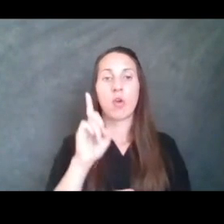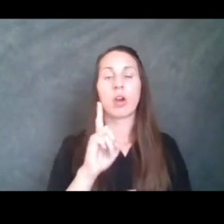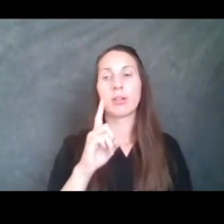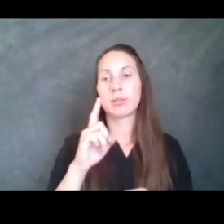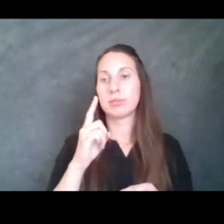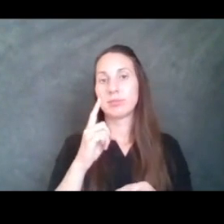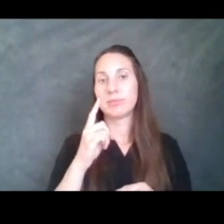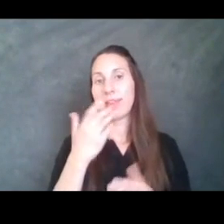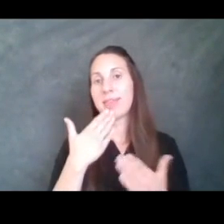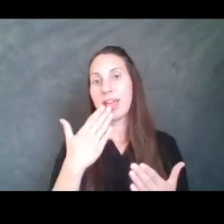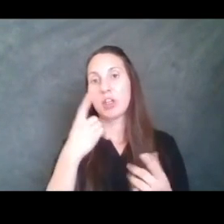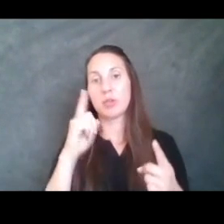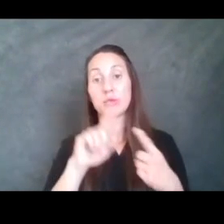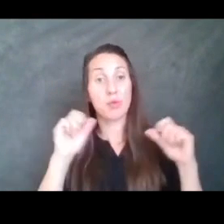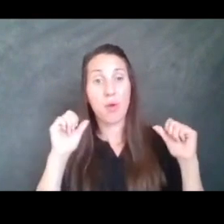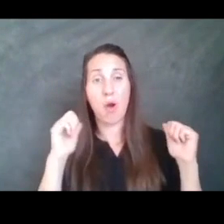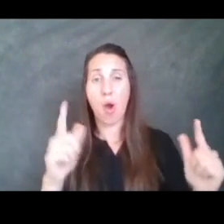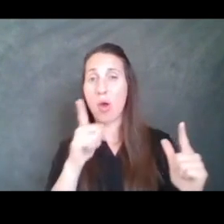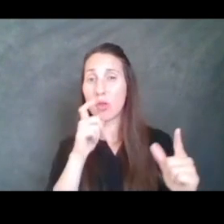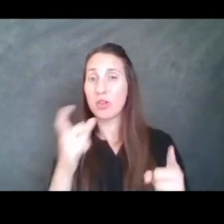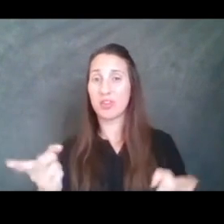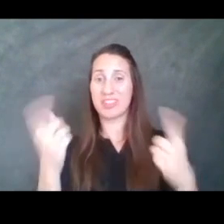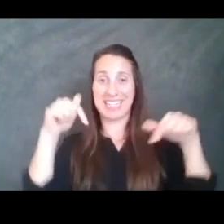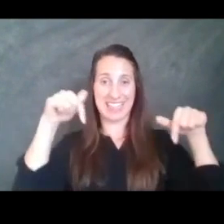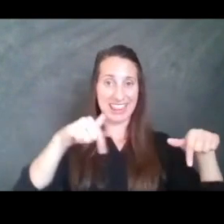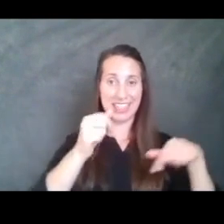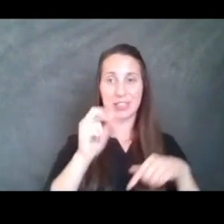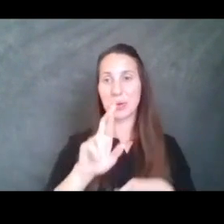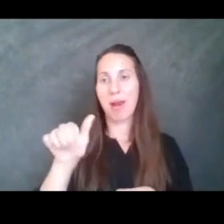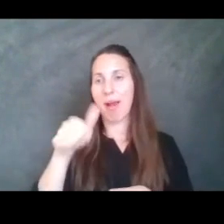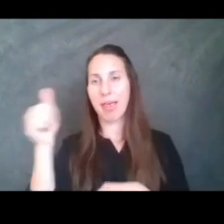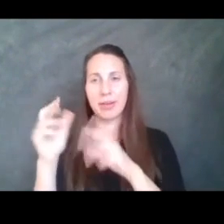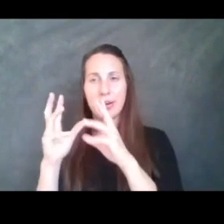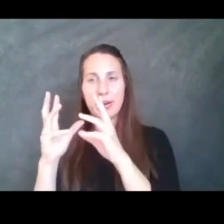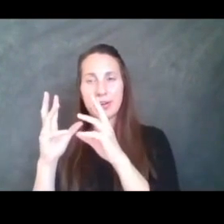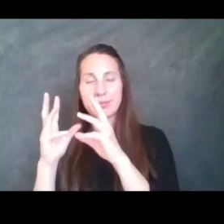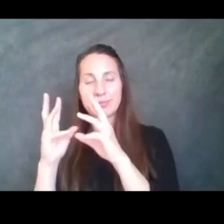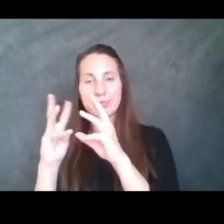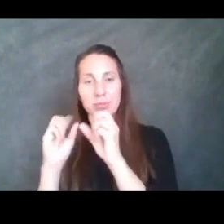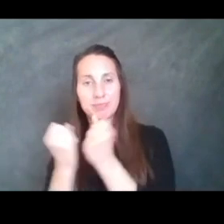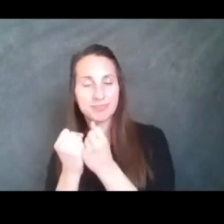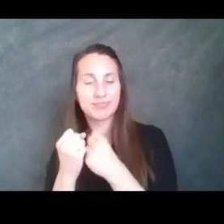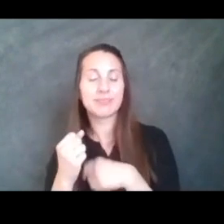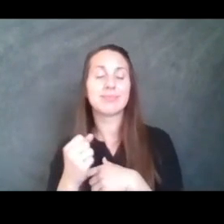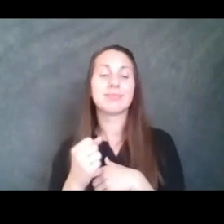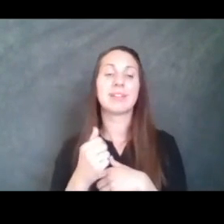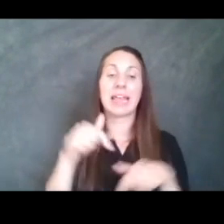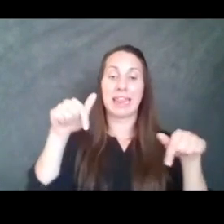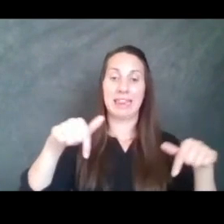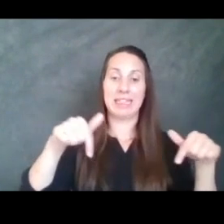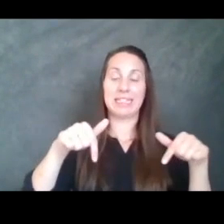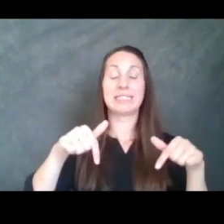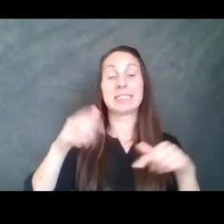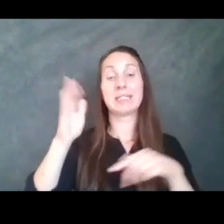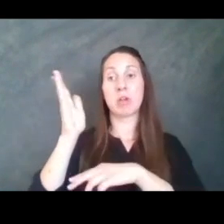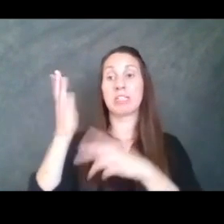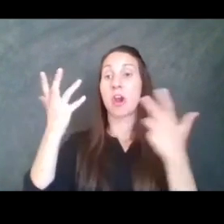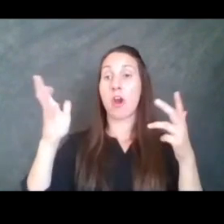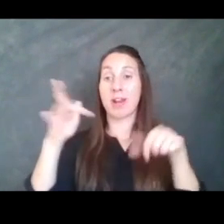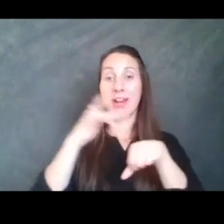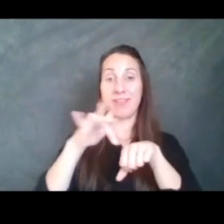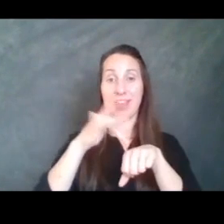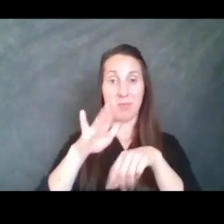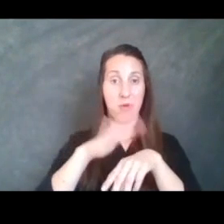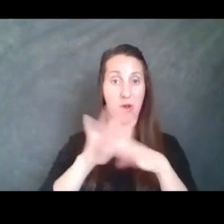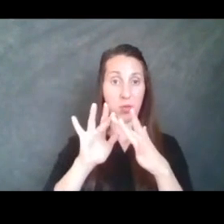other webinars. As my colleague Eric Asher mentioned in the chat box, this presentation is already available on our